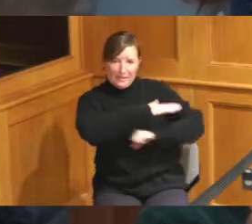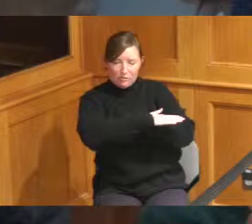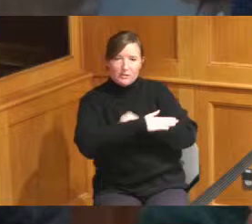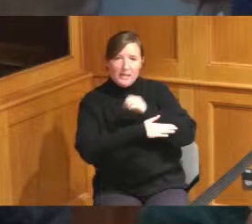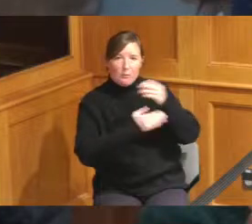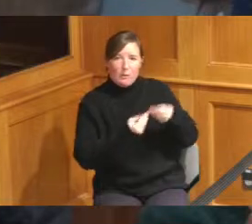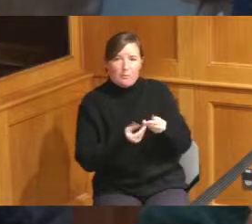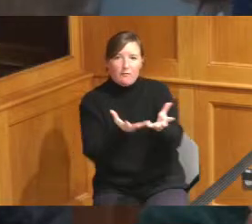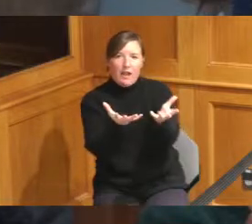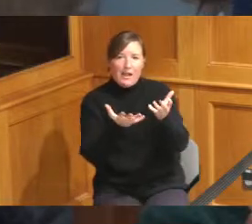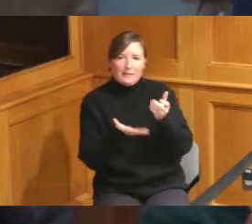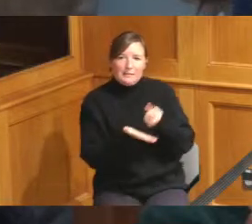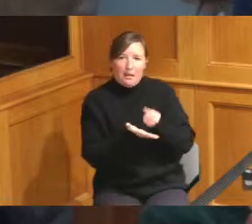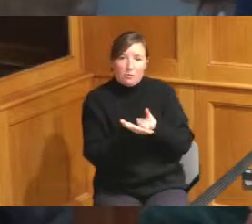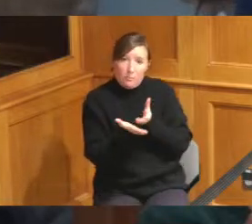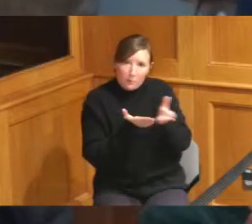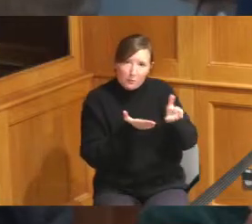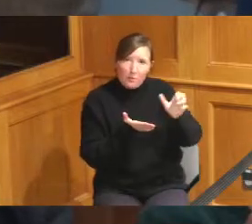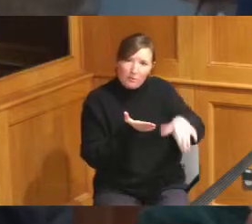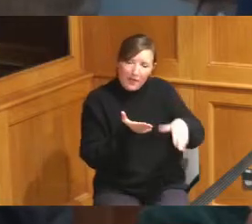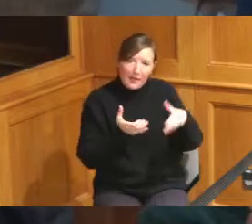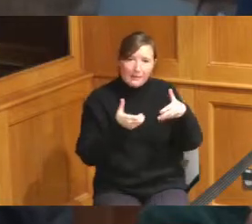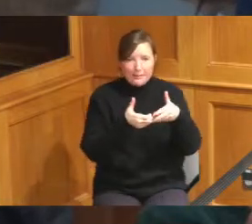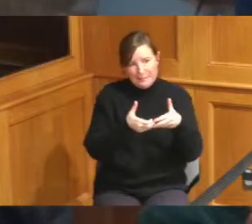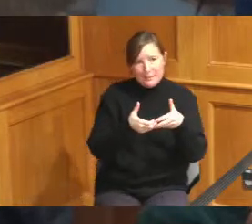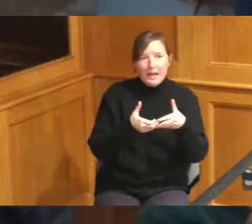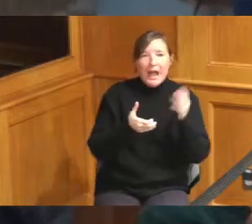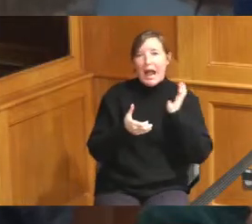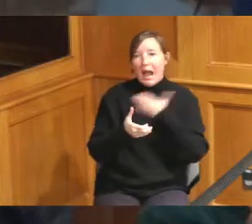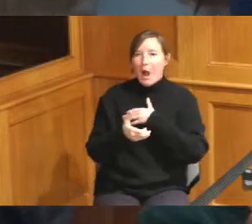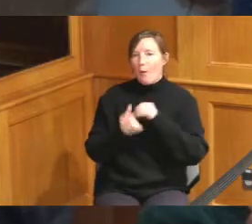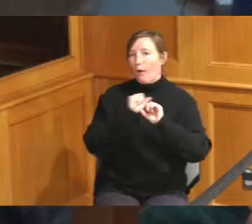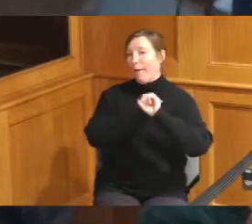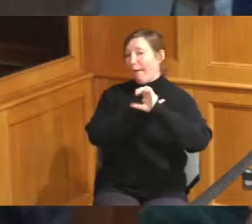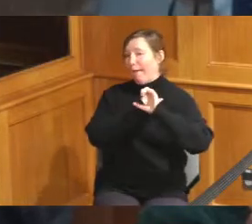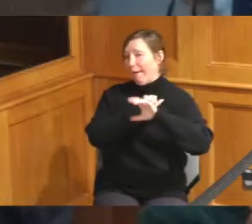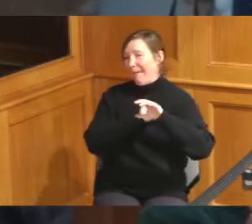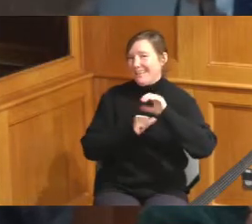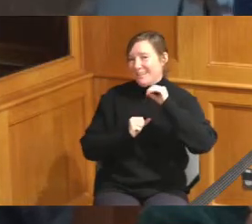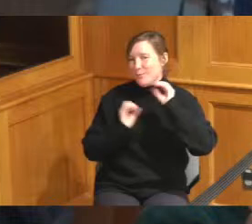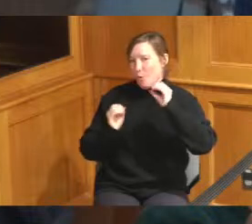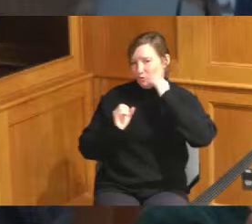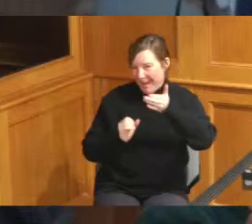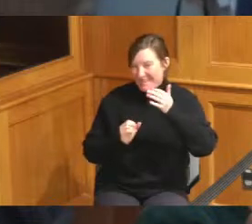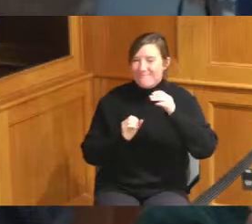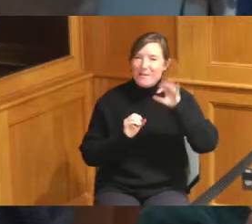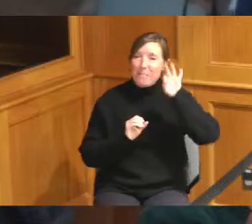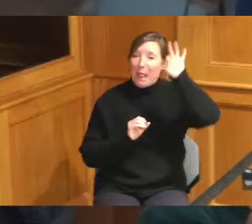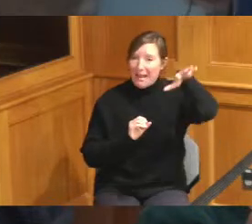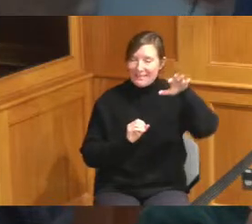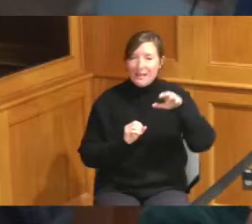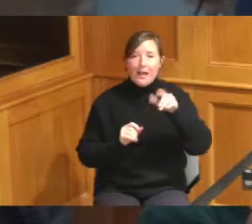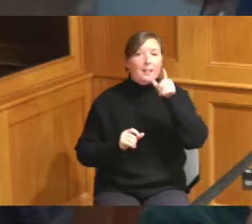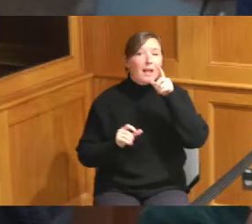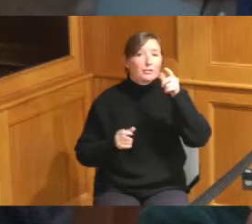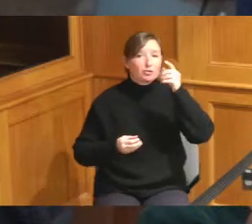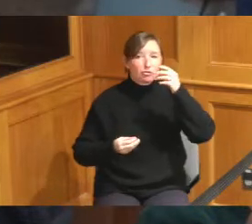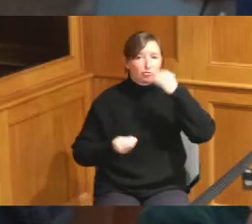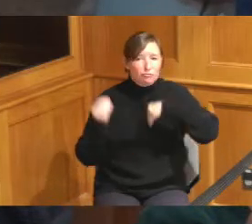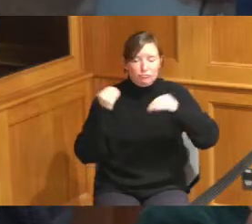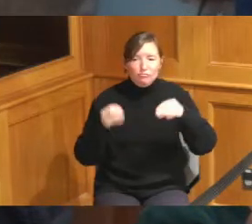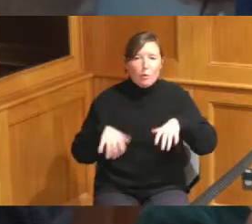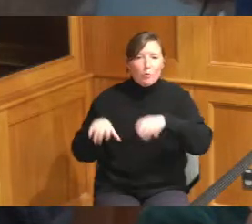through that foundation. So our shameless plug today is that we're hosting a luncheon on April